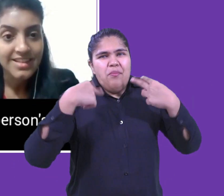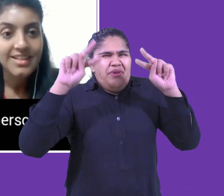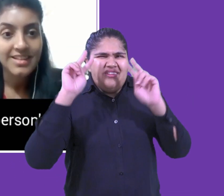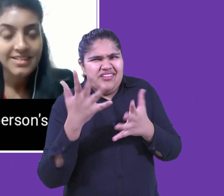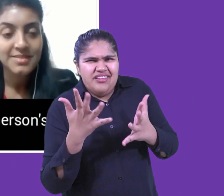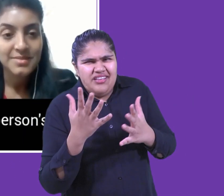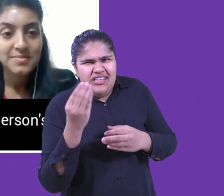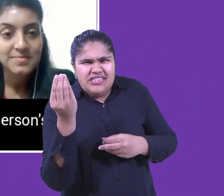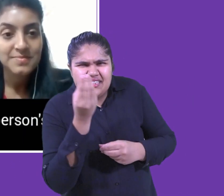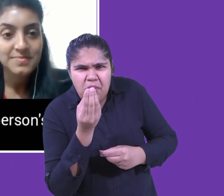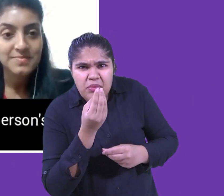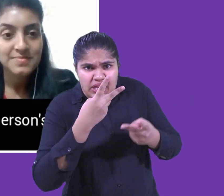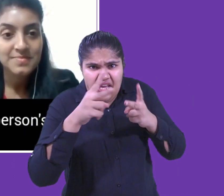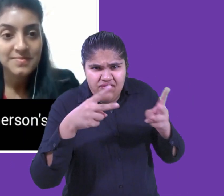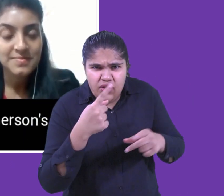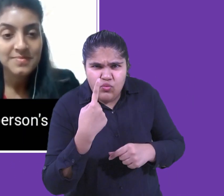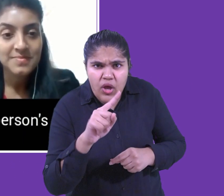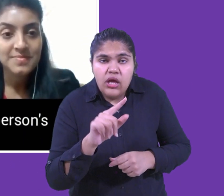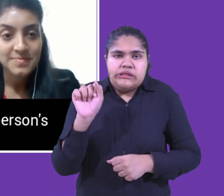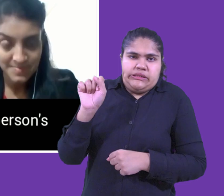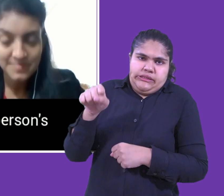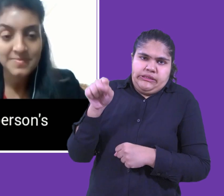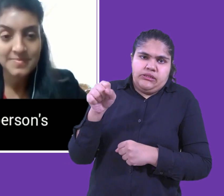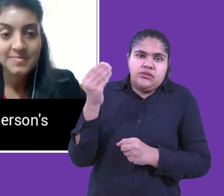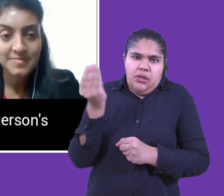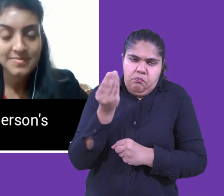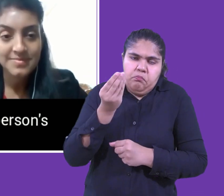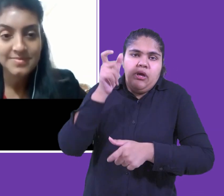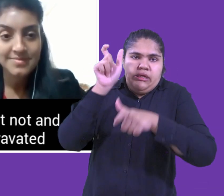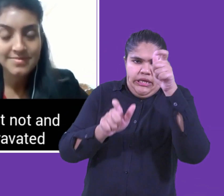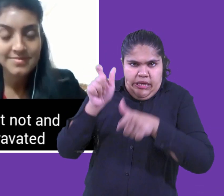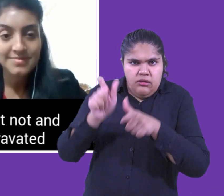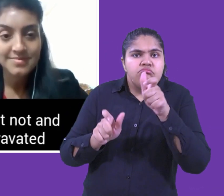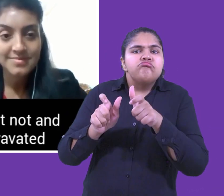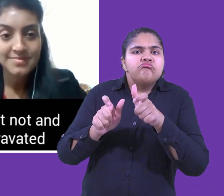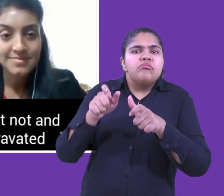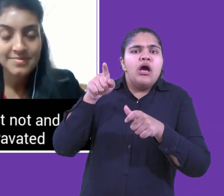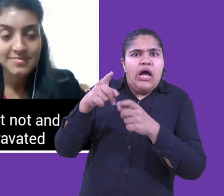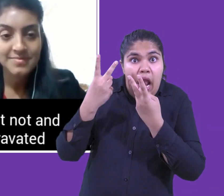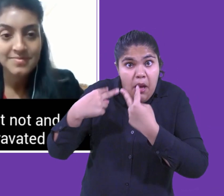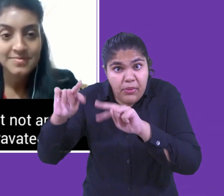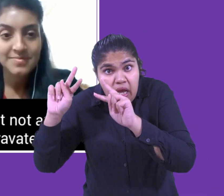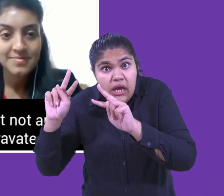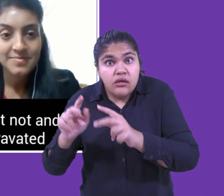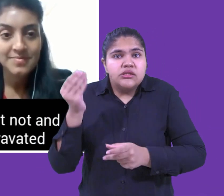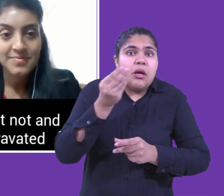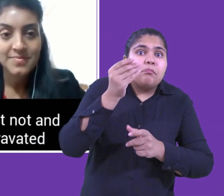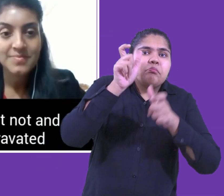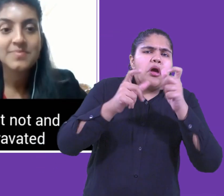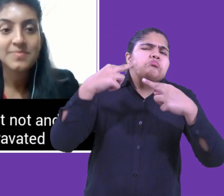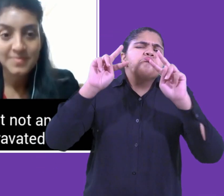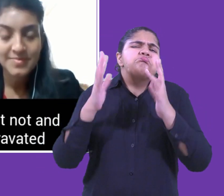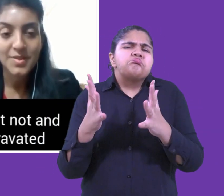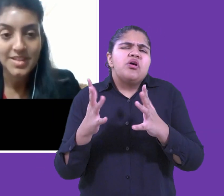Yes, it all depends on the person's biological system. Hmm. Definitely, some people may not, some people may get aggravation